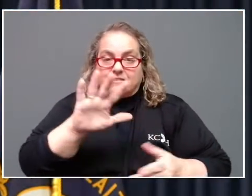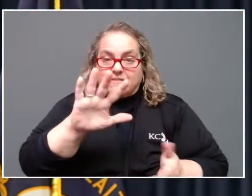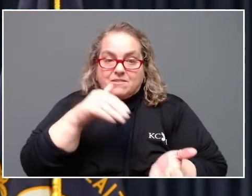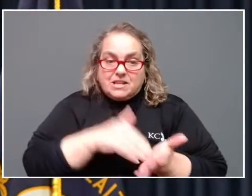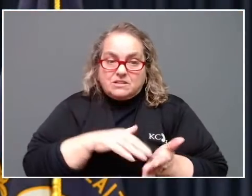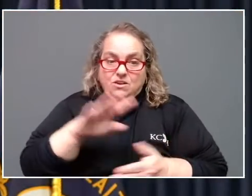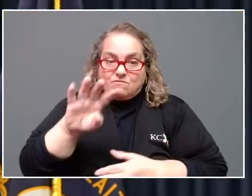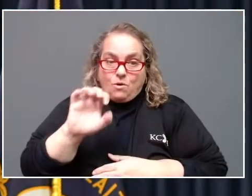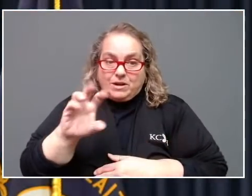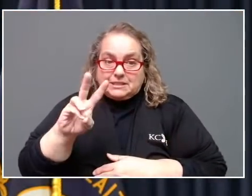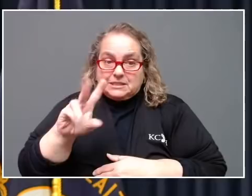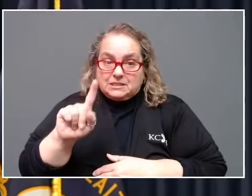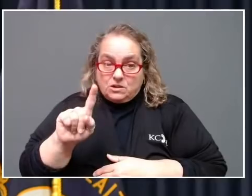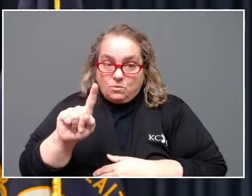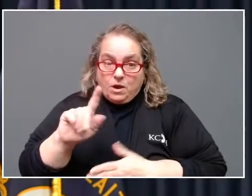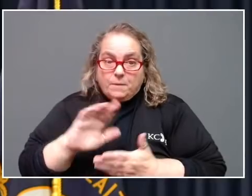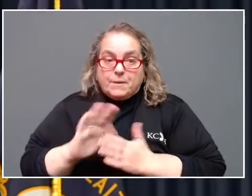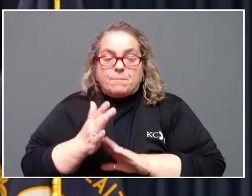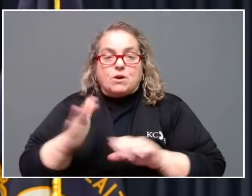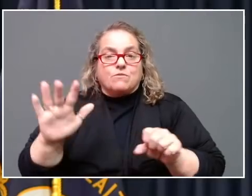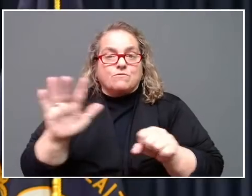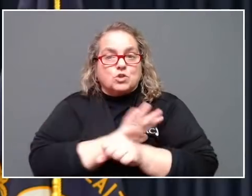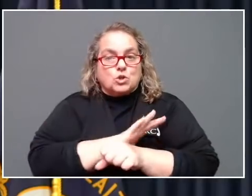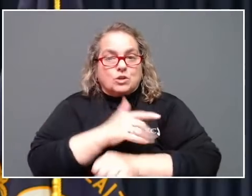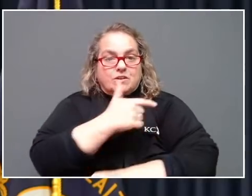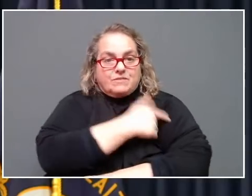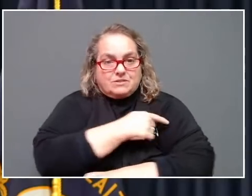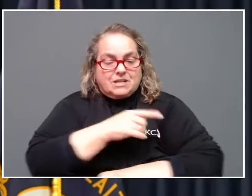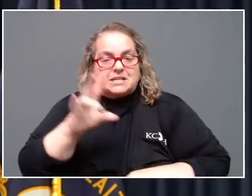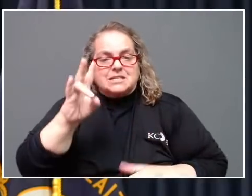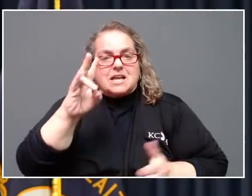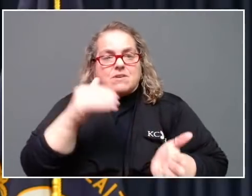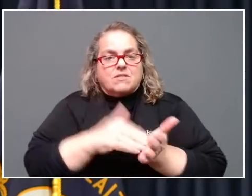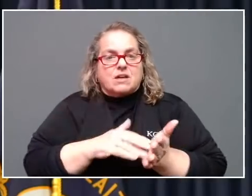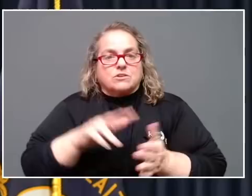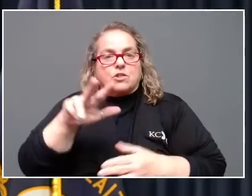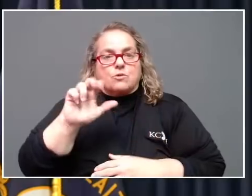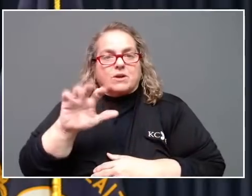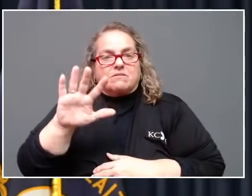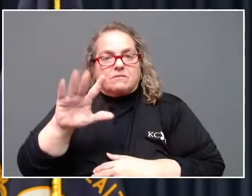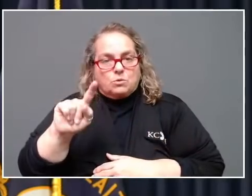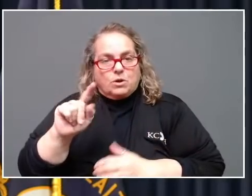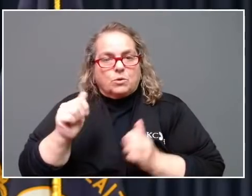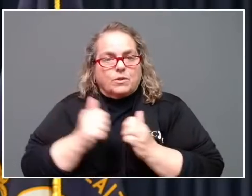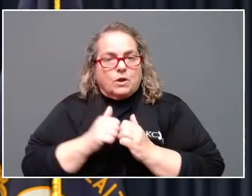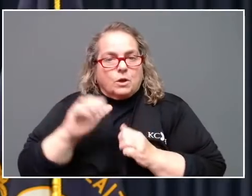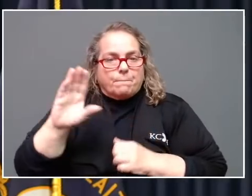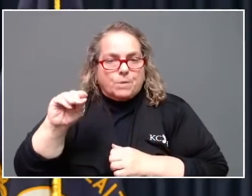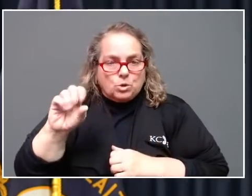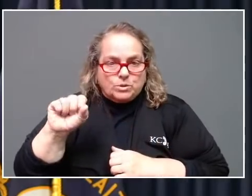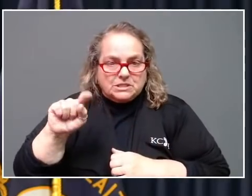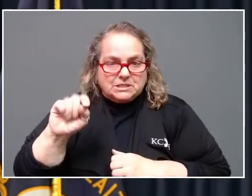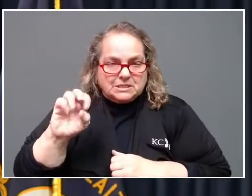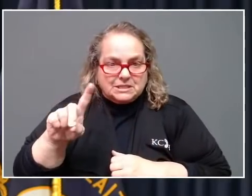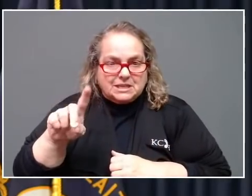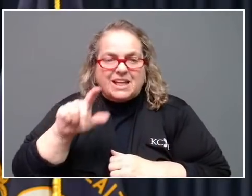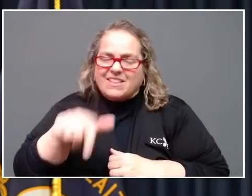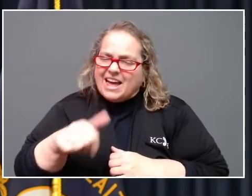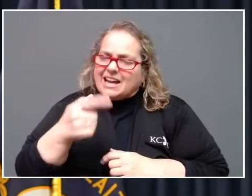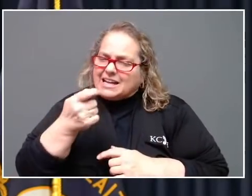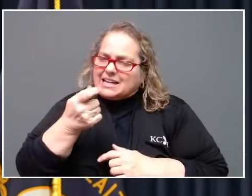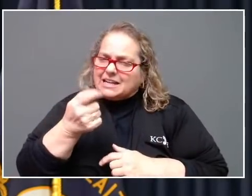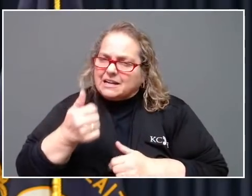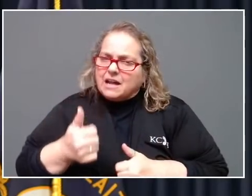5,461 becoming fully vaccinated, 7,351 getting boosted. This is up a little versus a